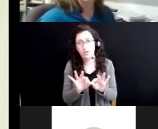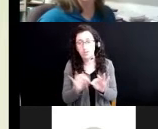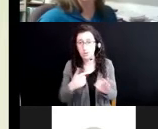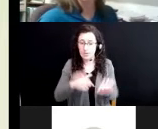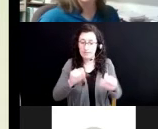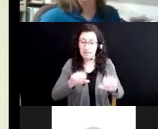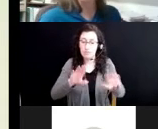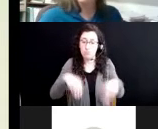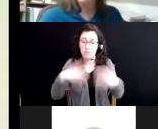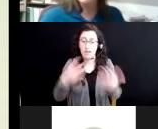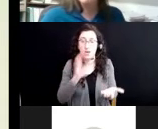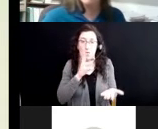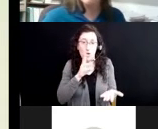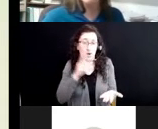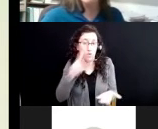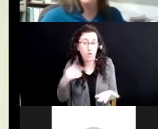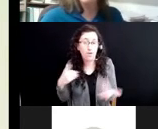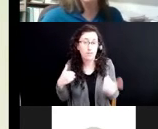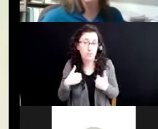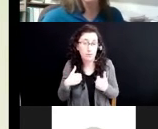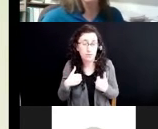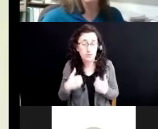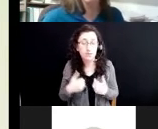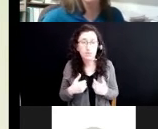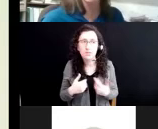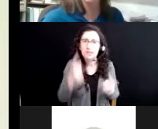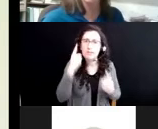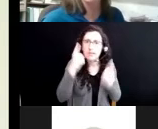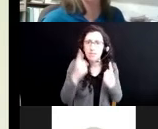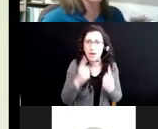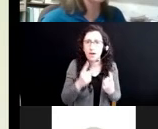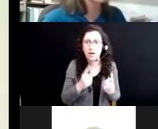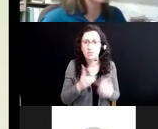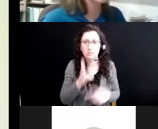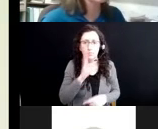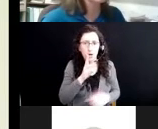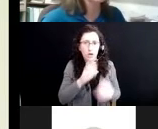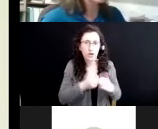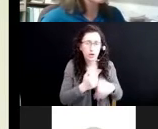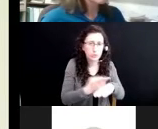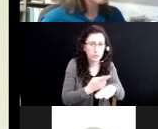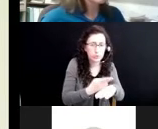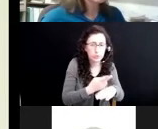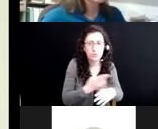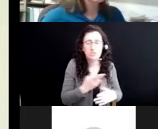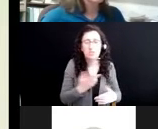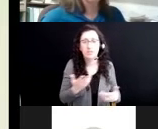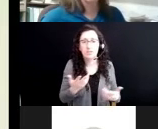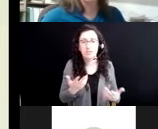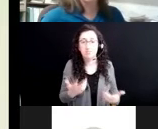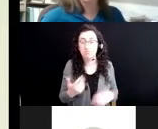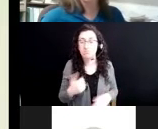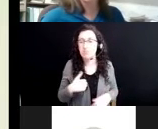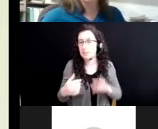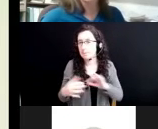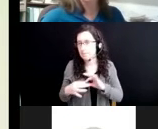spaces for wildlife. And it's important to think about how water is used differently by different species. So for example, as I